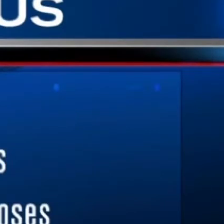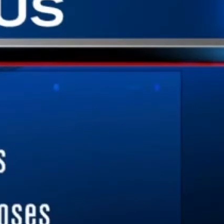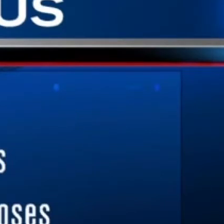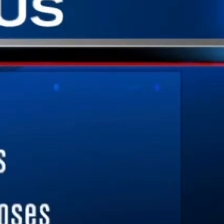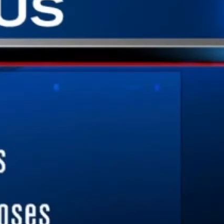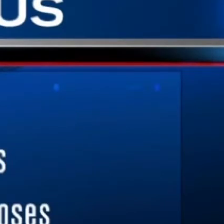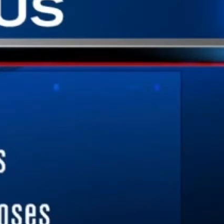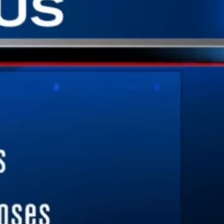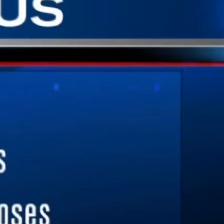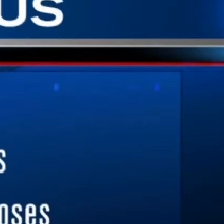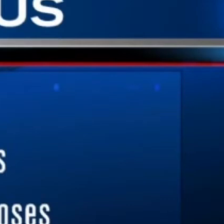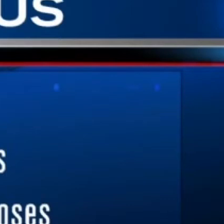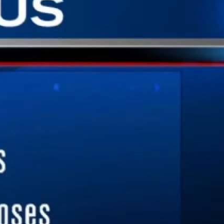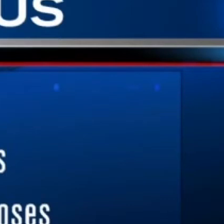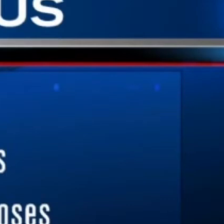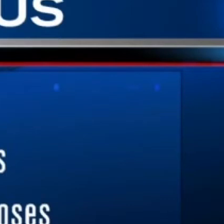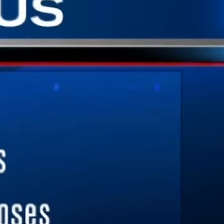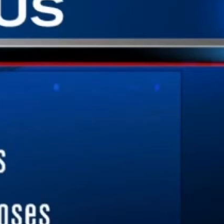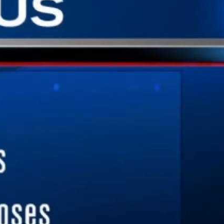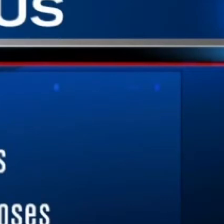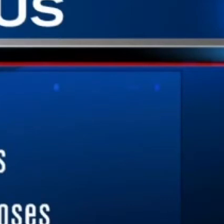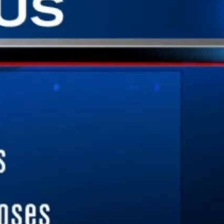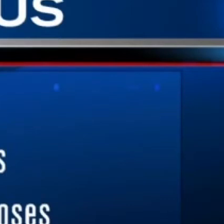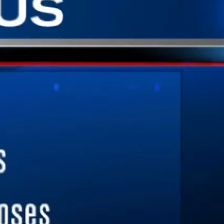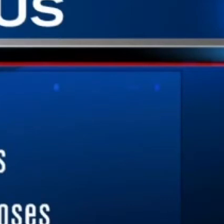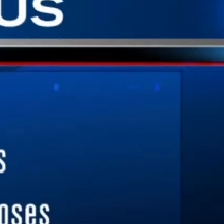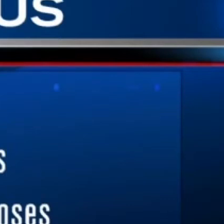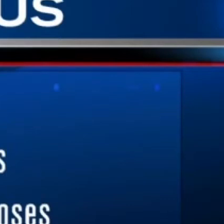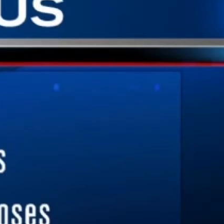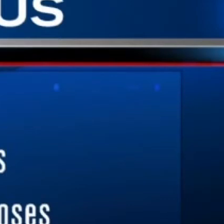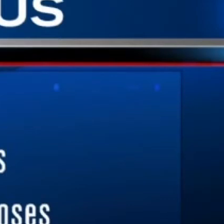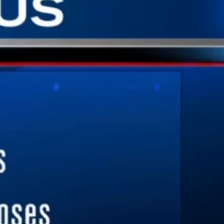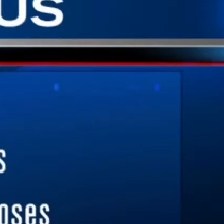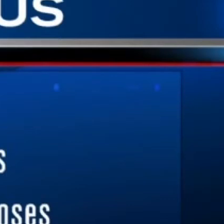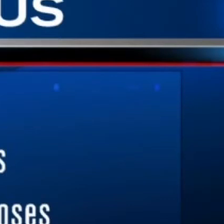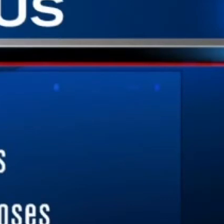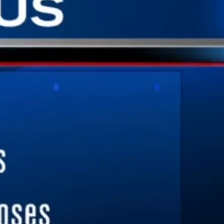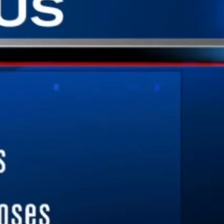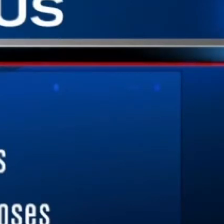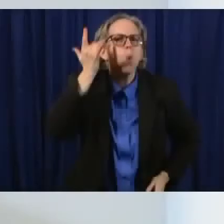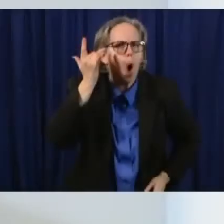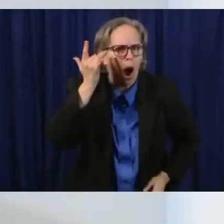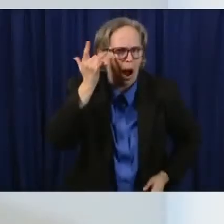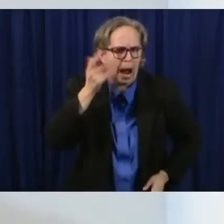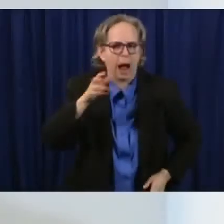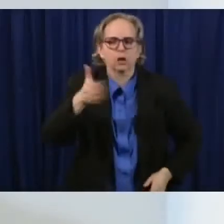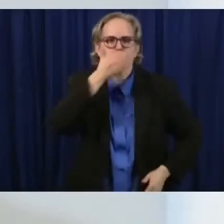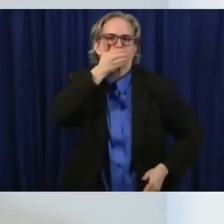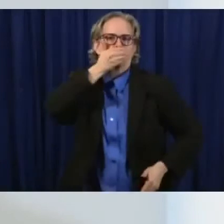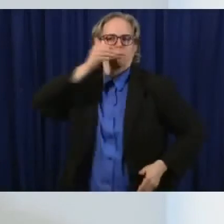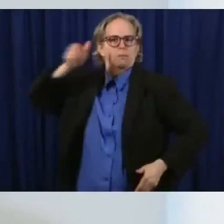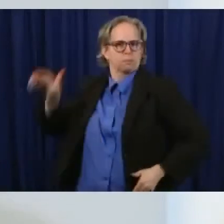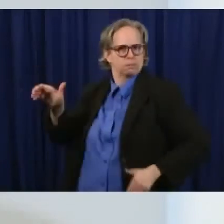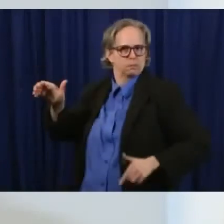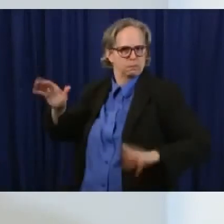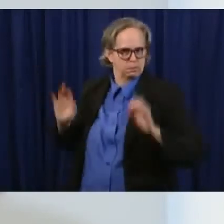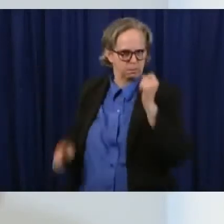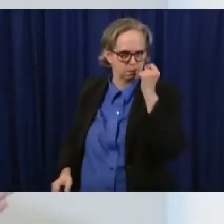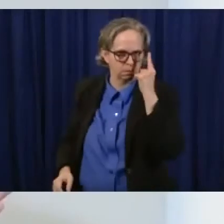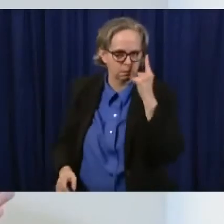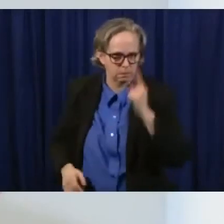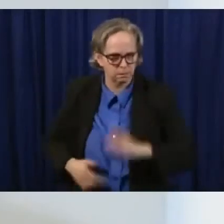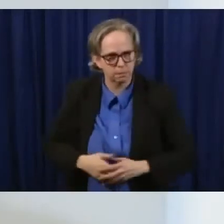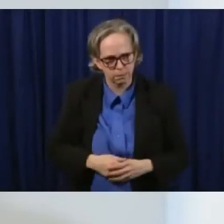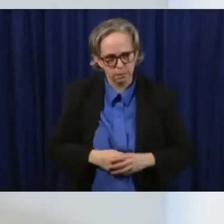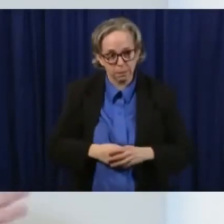reasons, if you're working alone in an enclosed space, or if it's not practical to wear a mask. What our goal has always been is to be